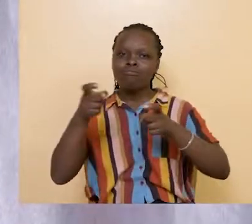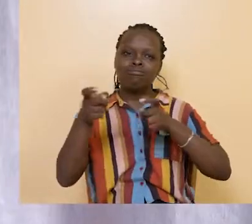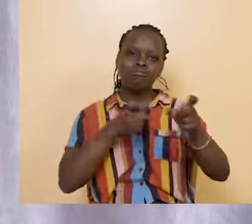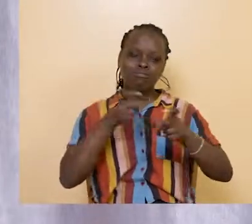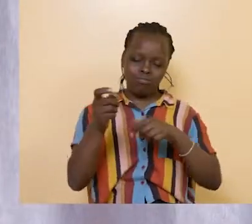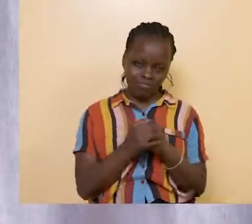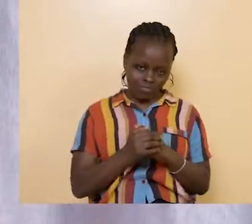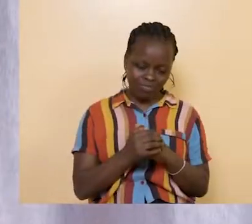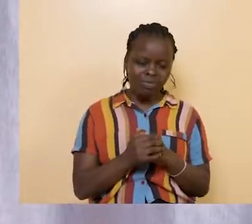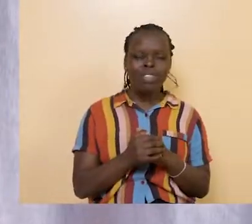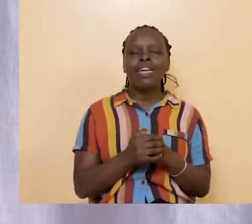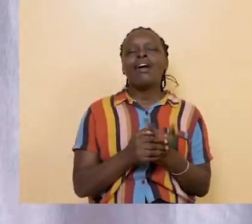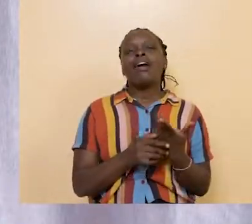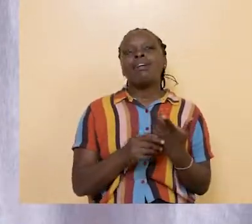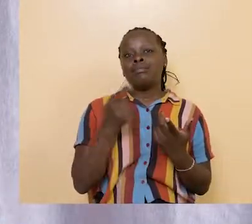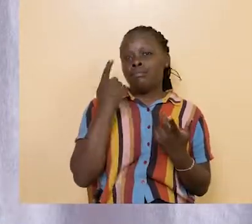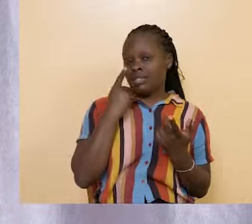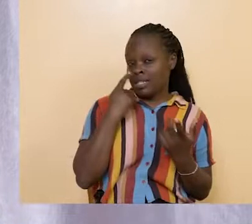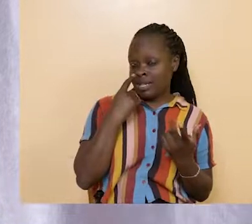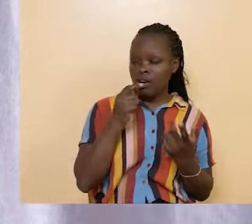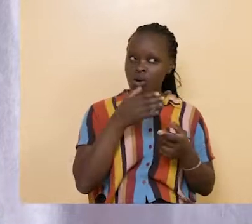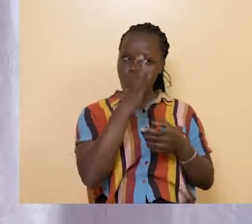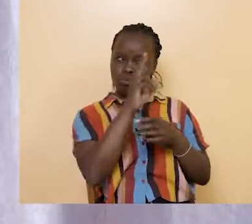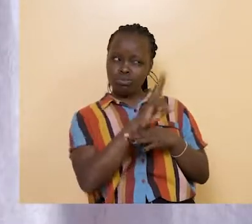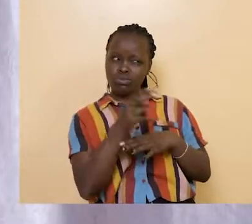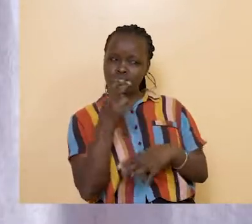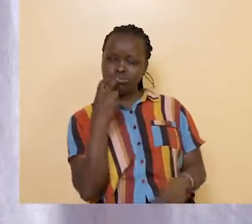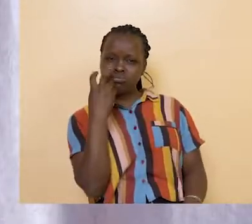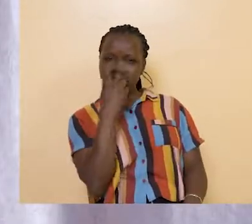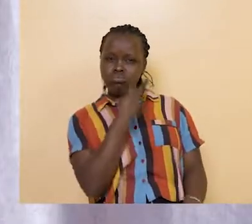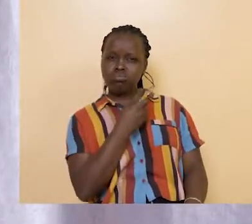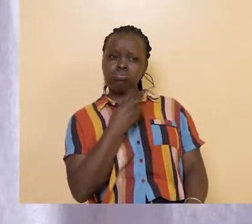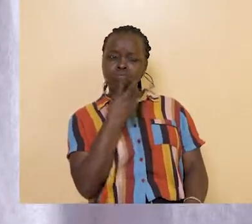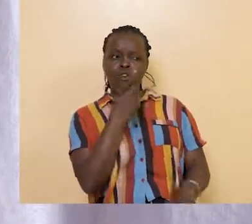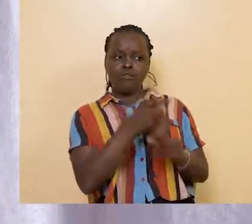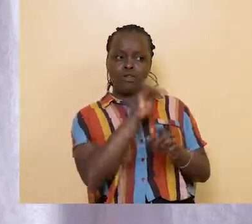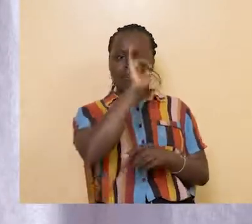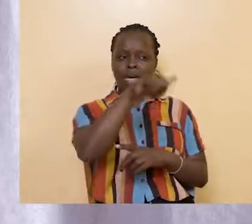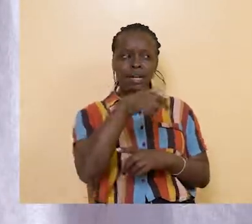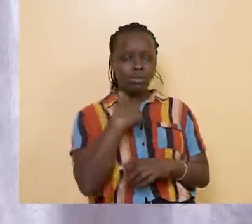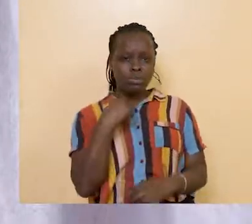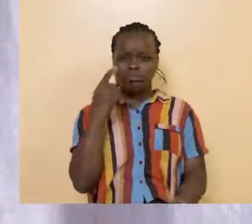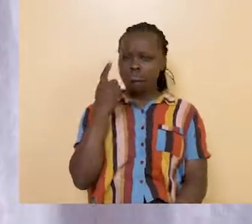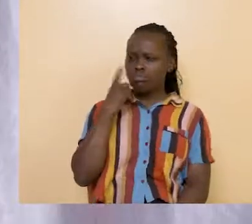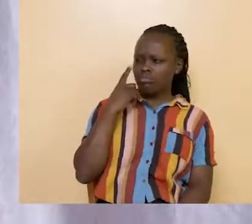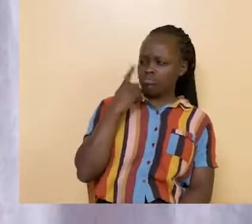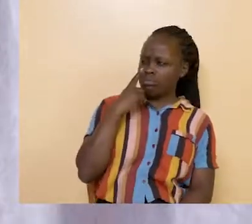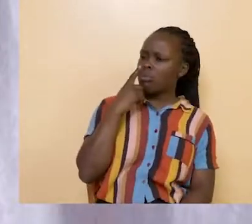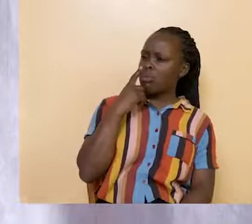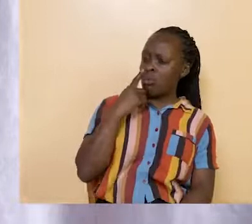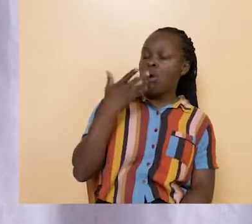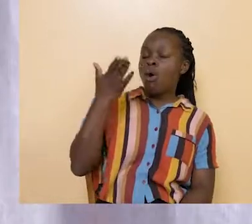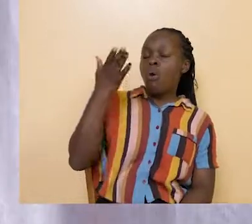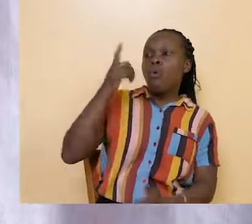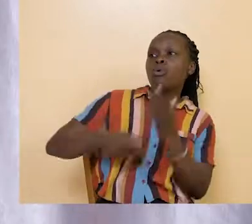the creatures that move along the ground. And with this one declaration of intention that what